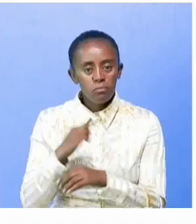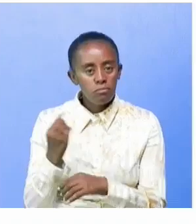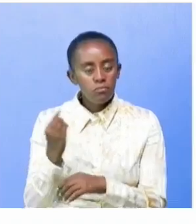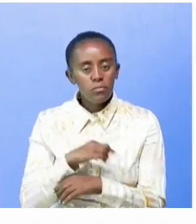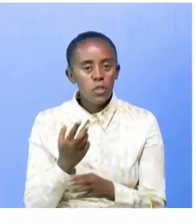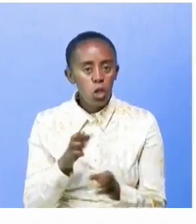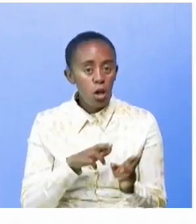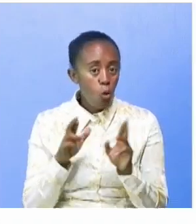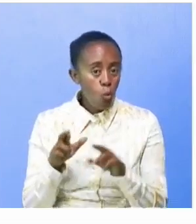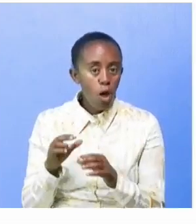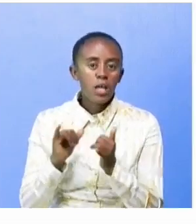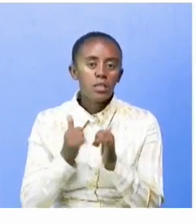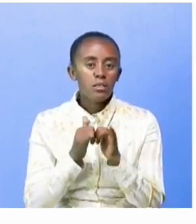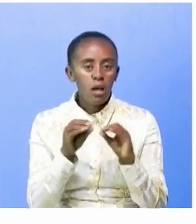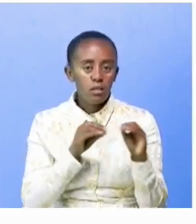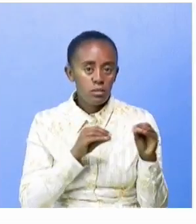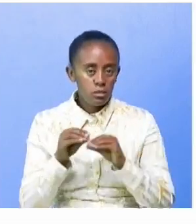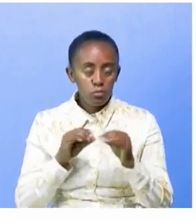exercise